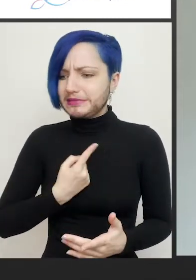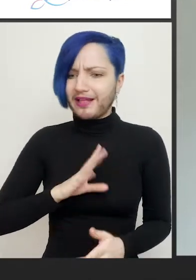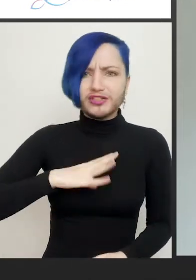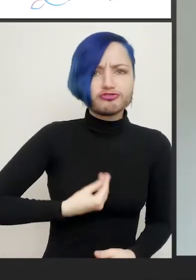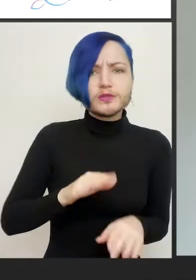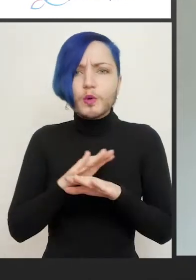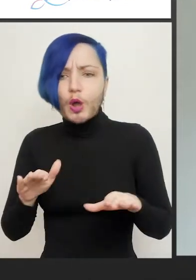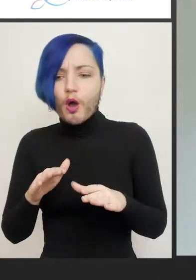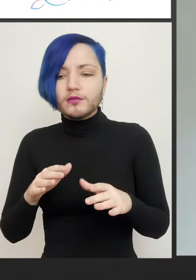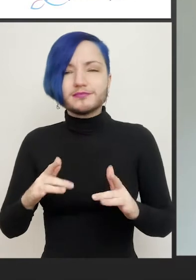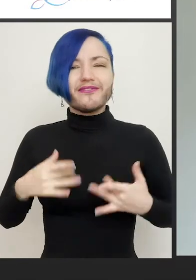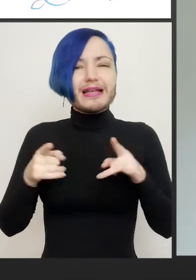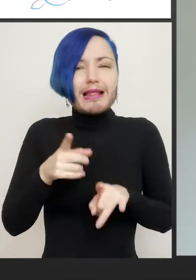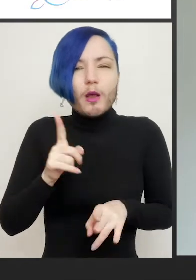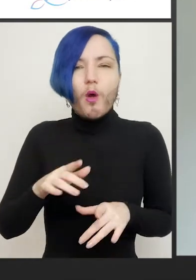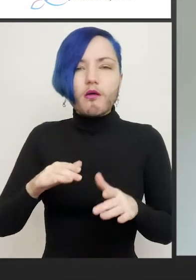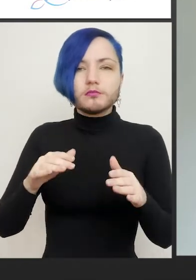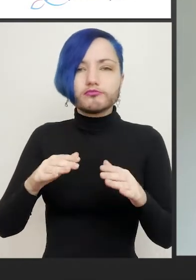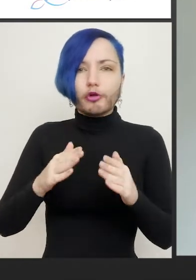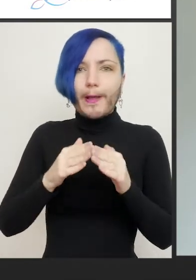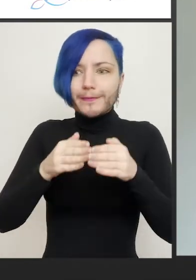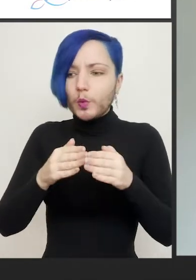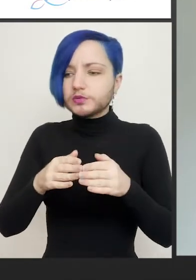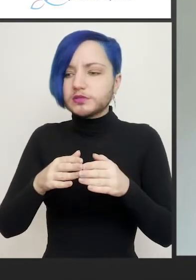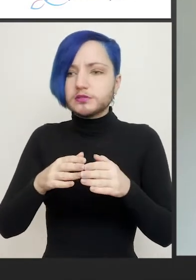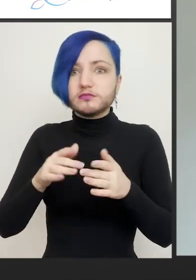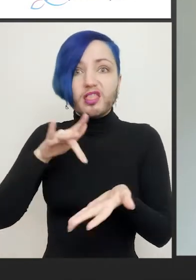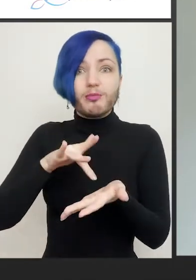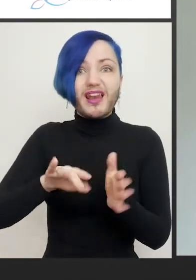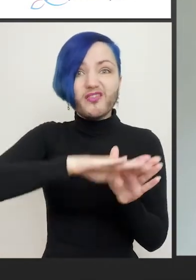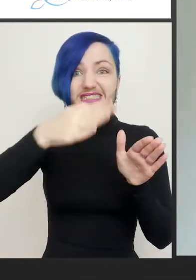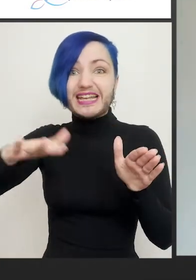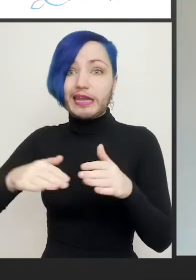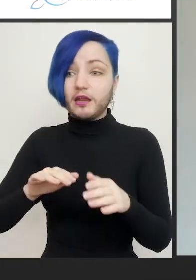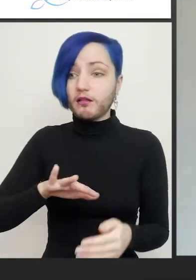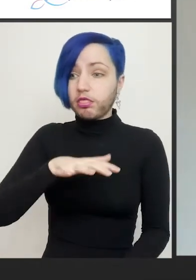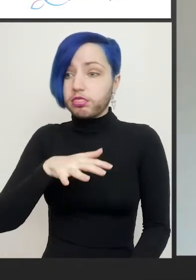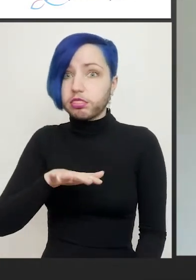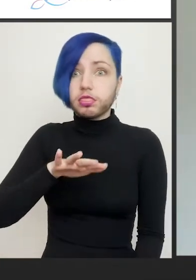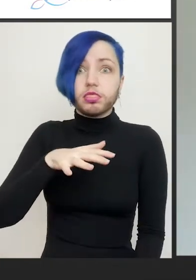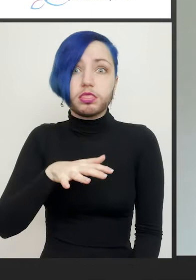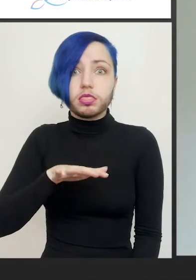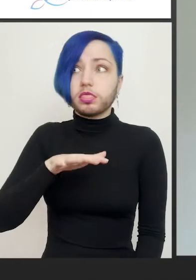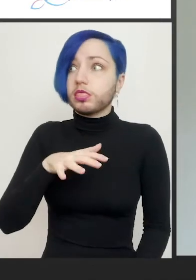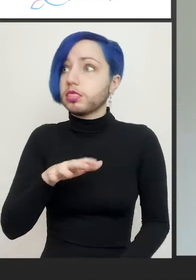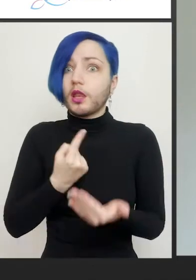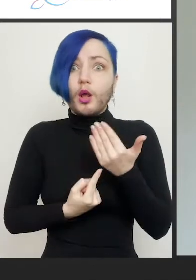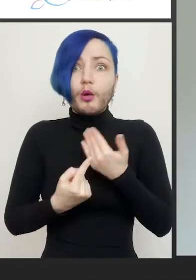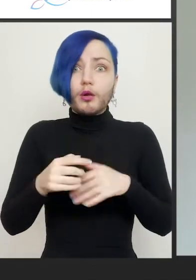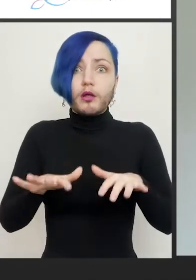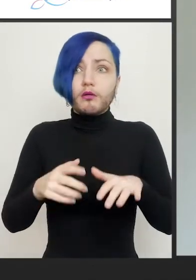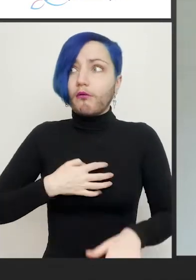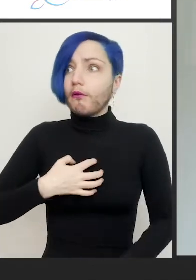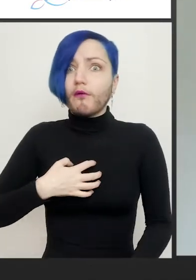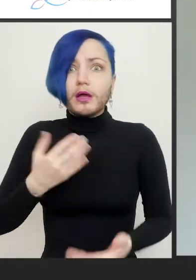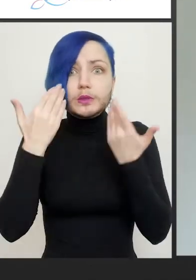a raft adrift at sea, and you're sort of like there completely alone in the middle of the ocean, and that's quite terrifying. You don't really know if you're going